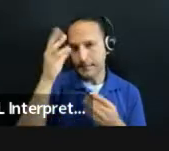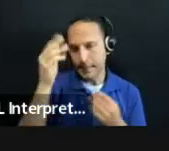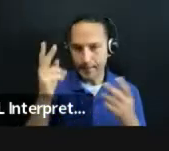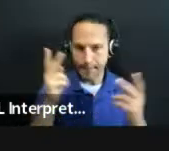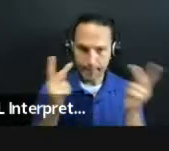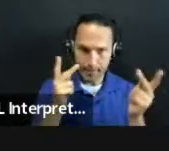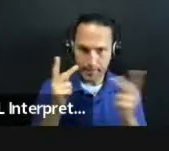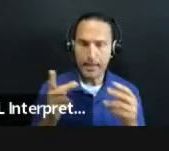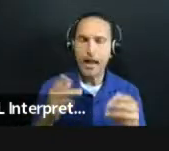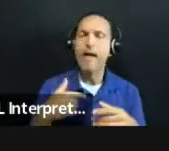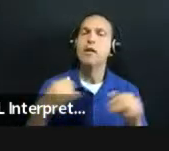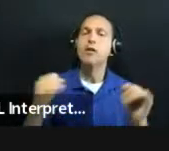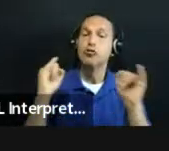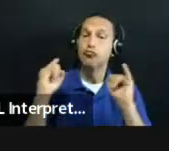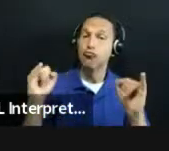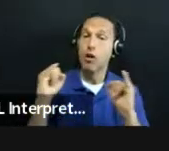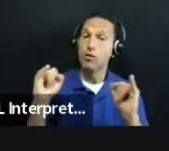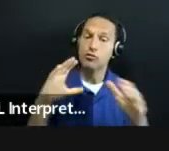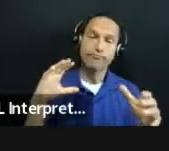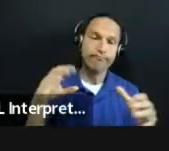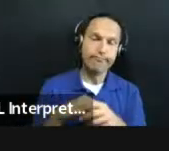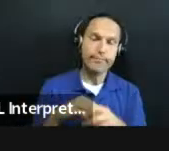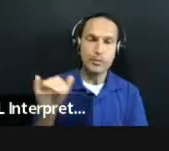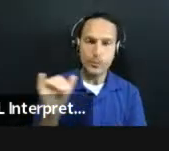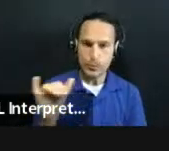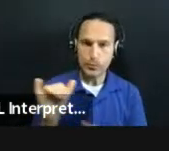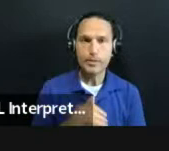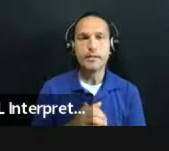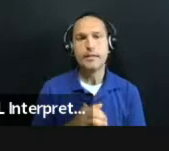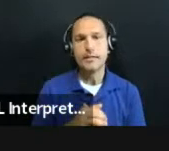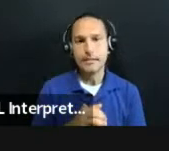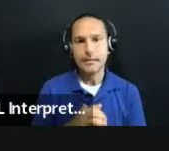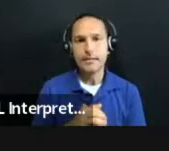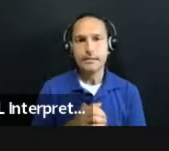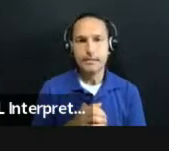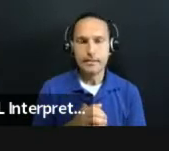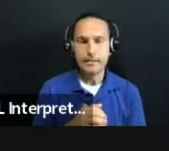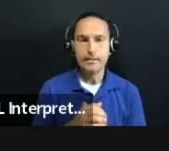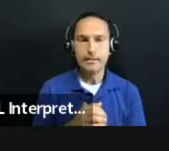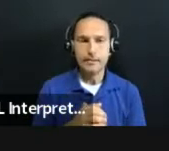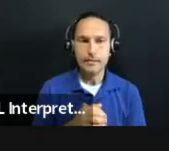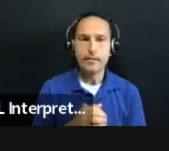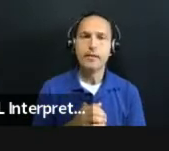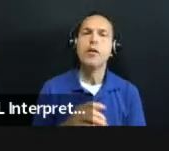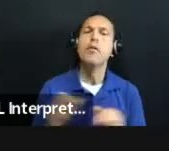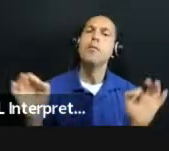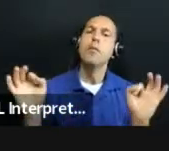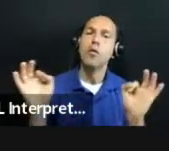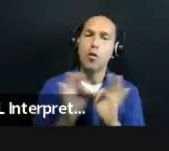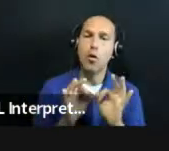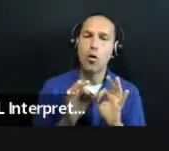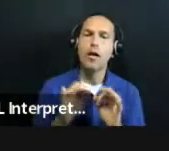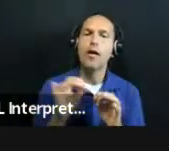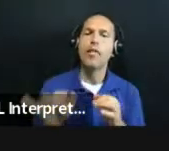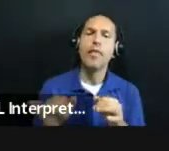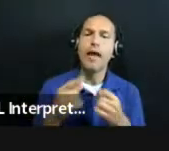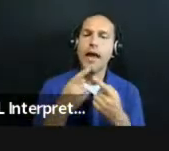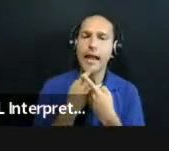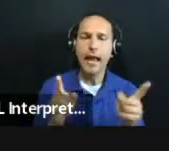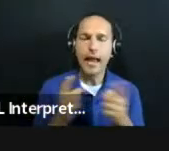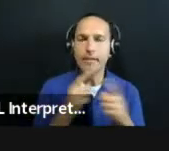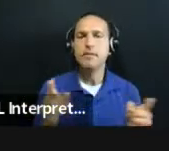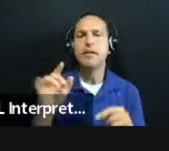So instructions go a long way here, as well as making sure that announcements,